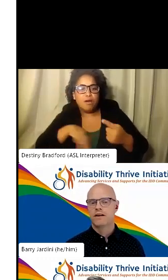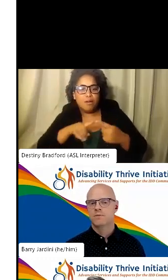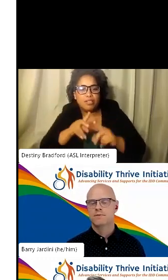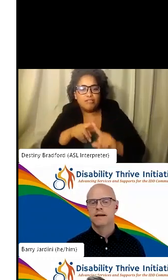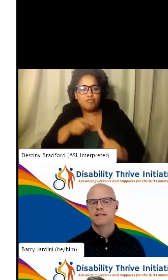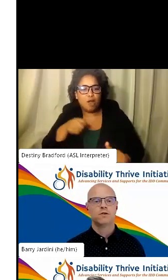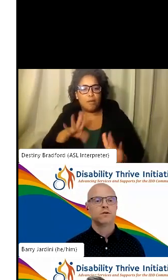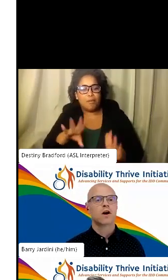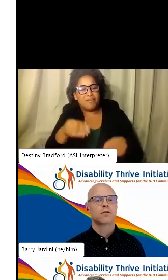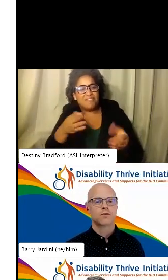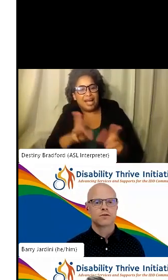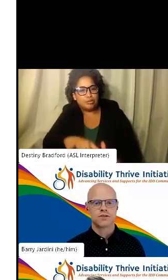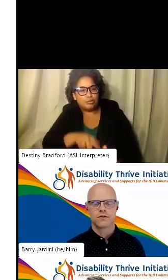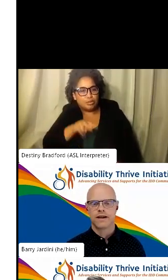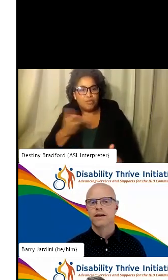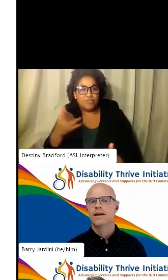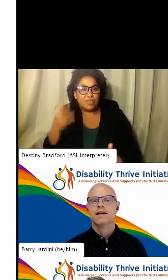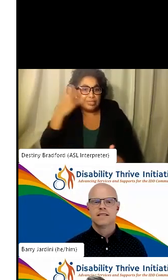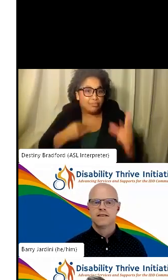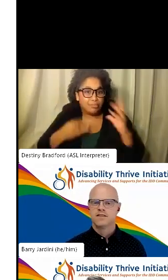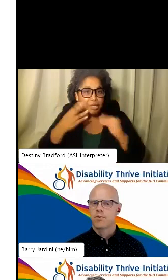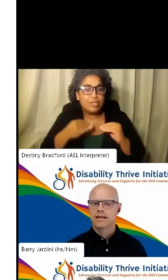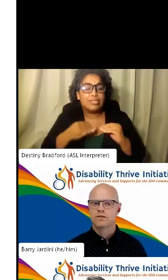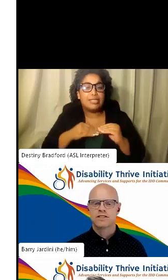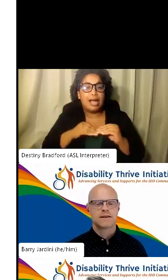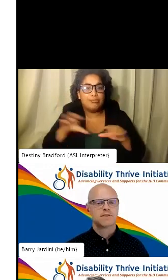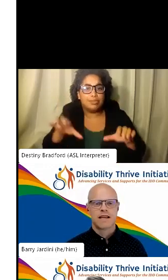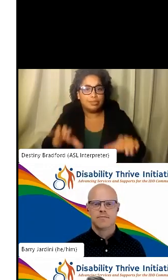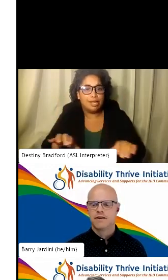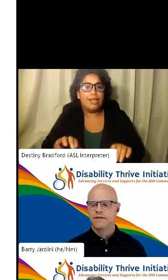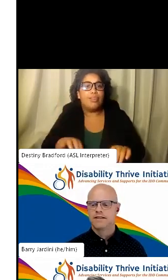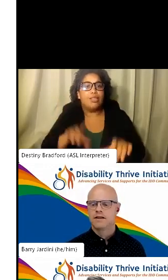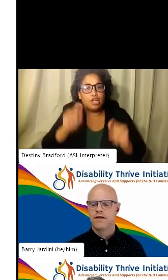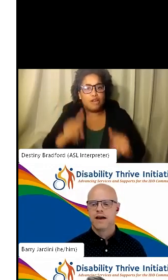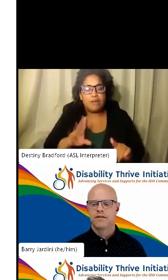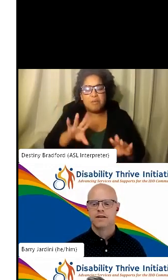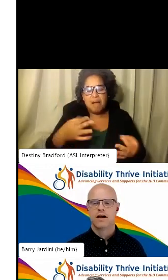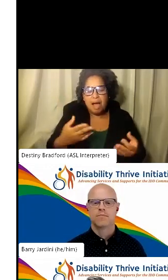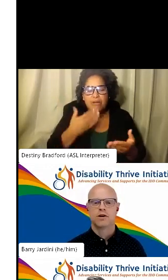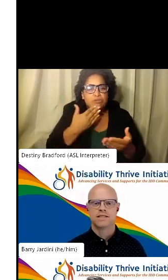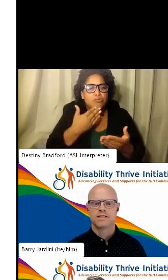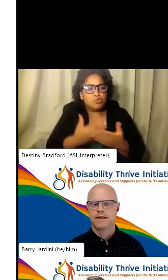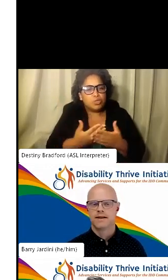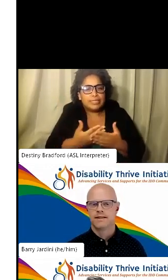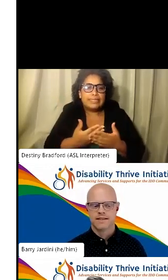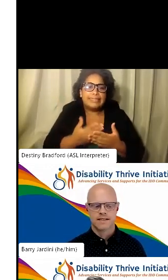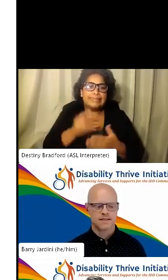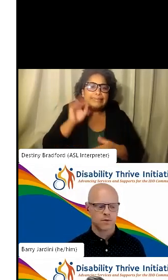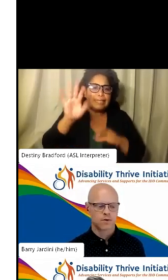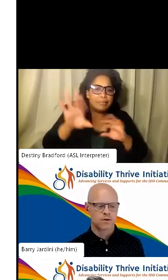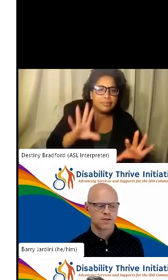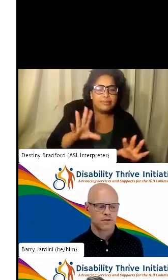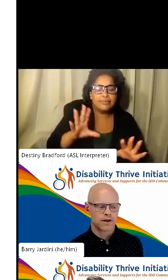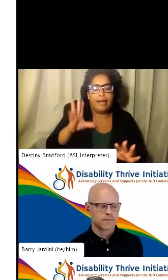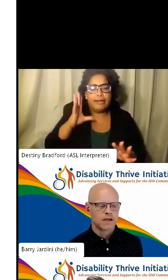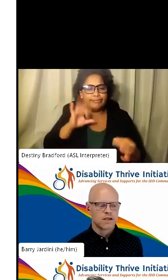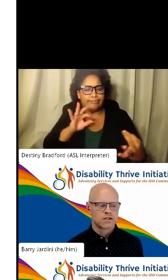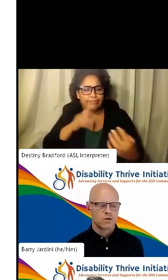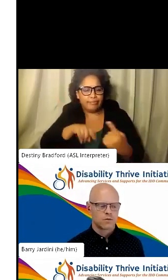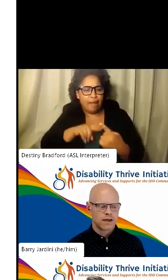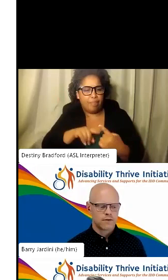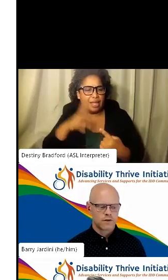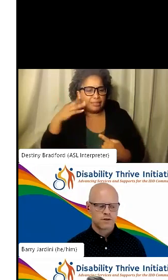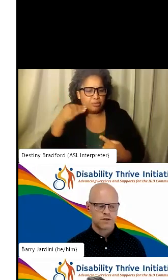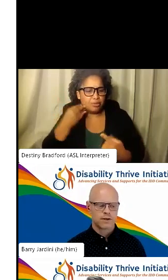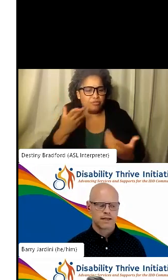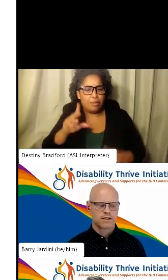a provider's perspective who've gone through the survey, to give some practical tips and benefits of having participated in the DSP Workforce Survey.